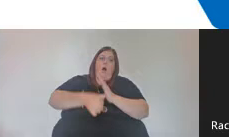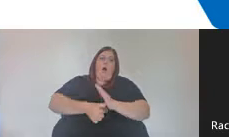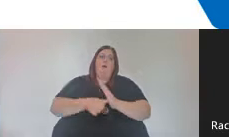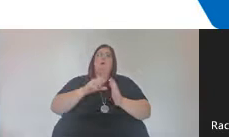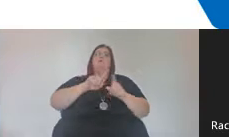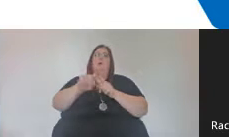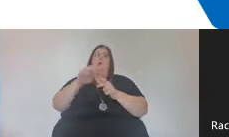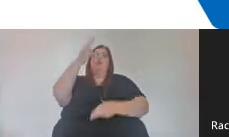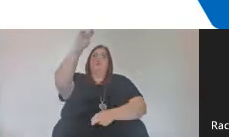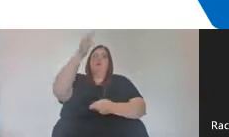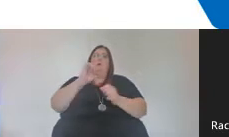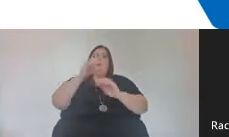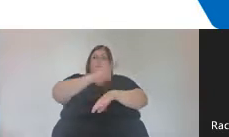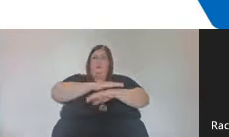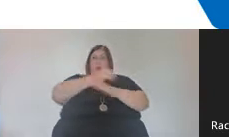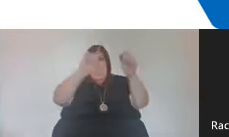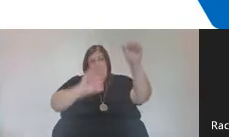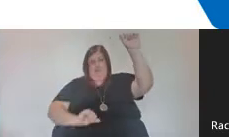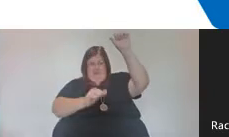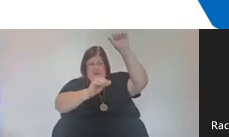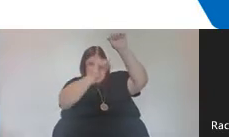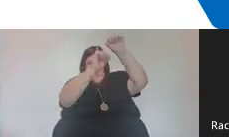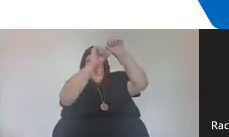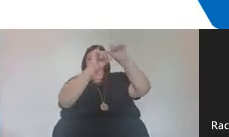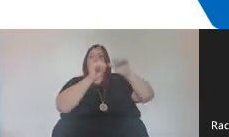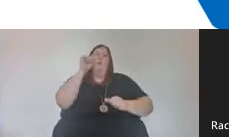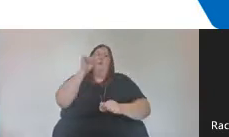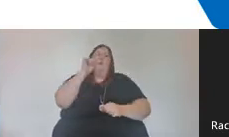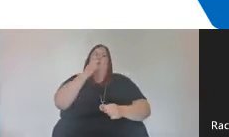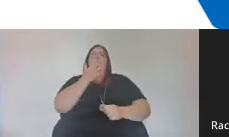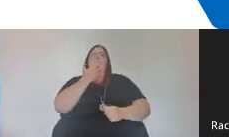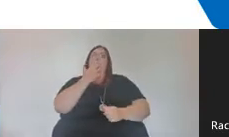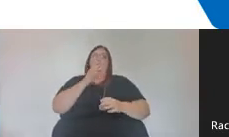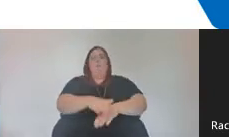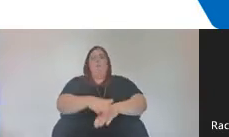waiting times, but we recognise that this is going to take some time.